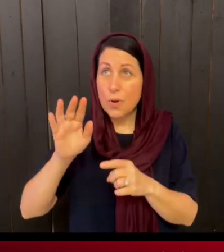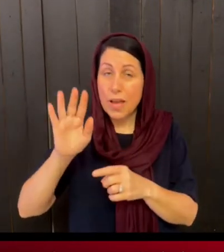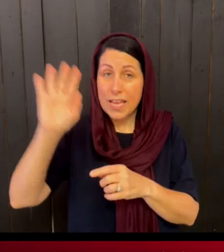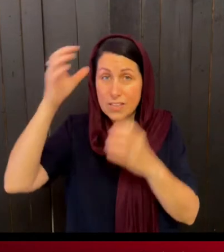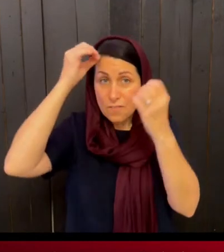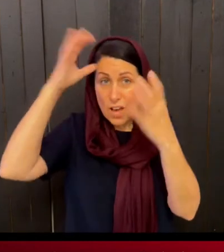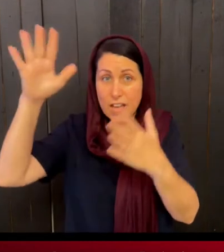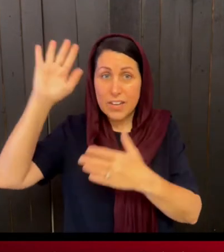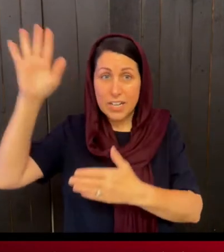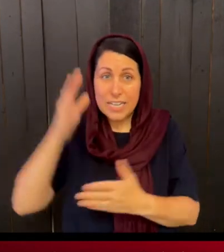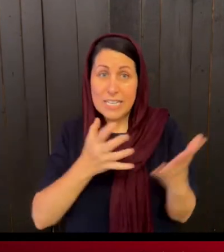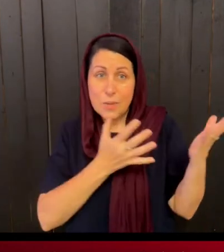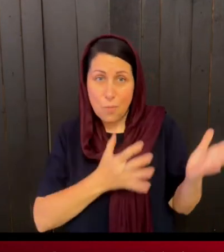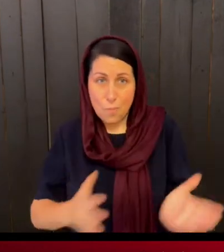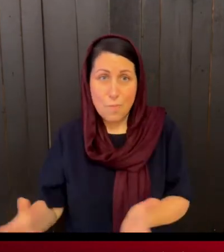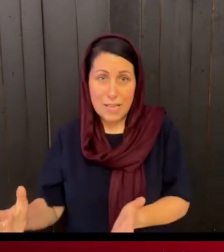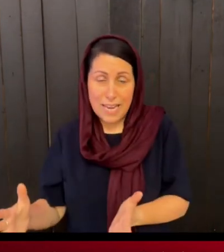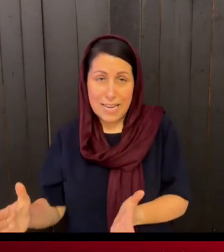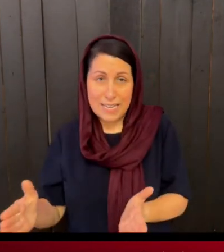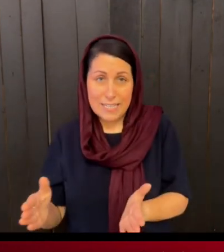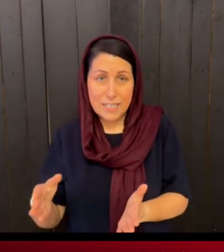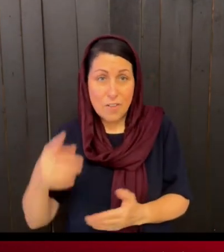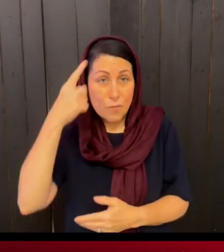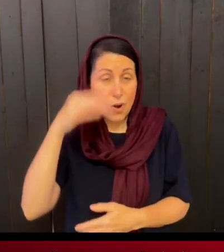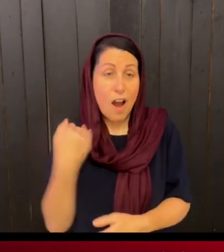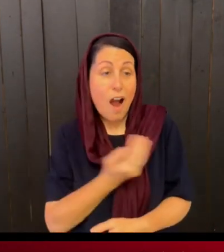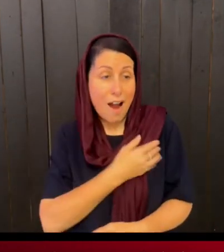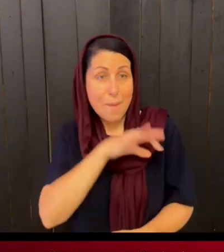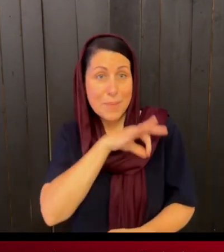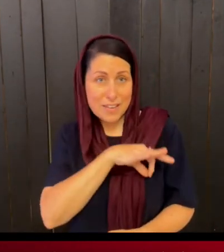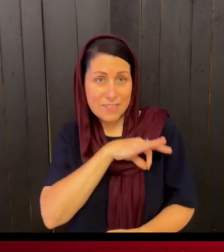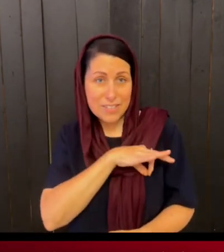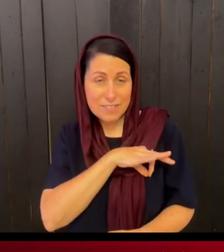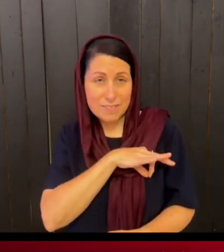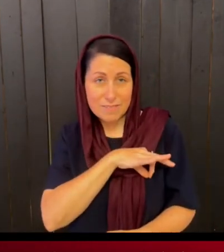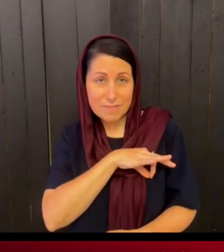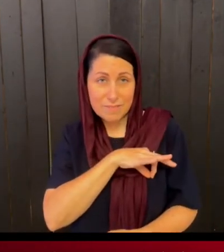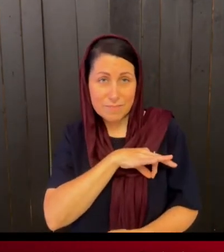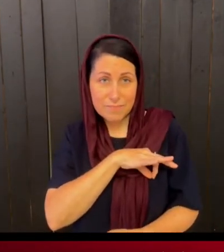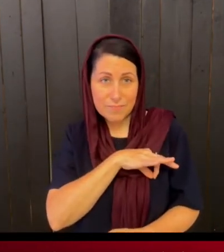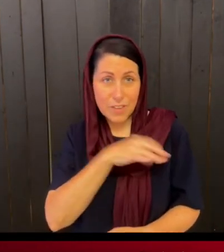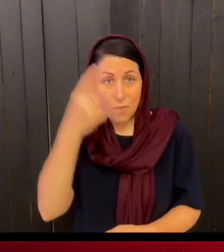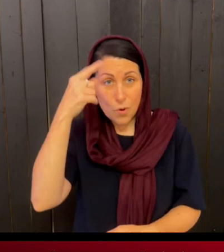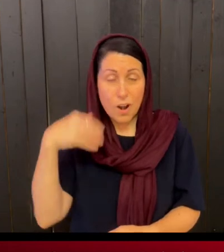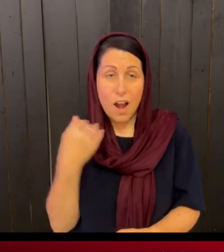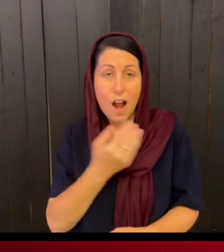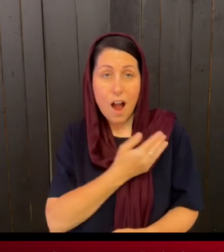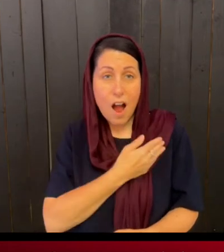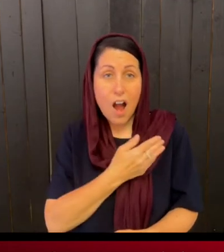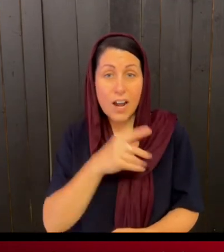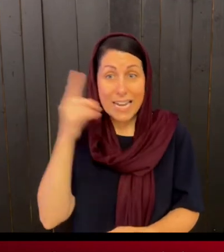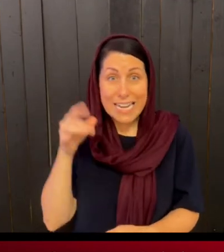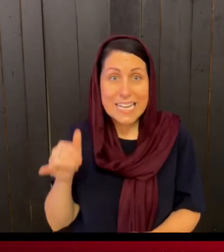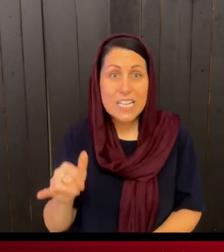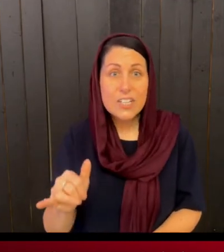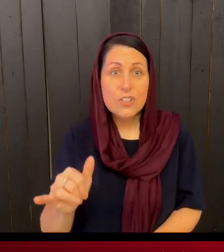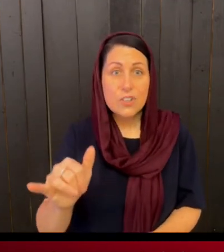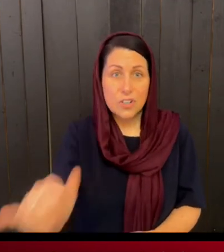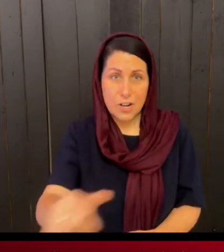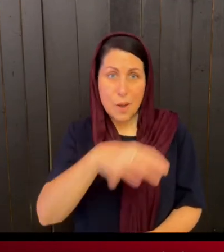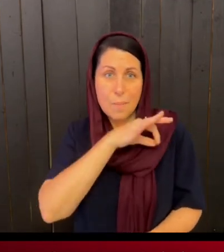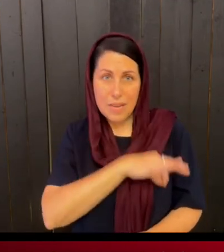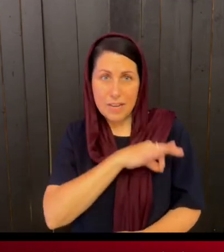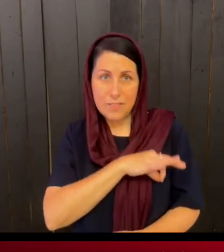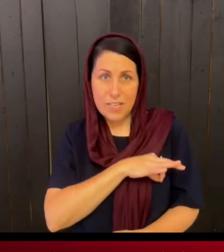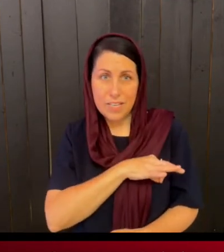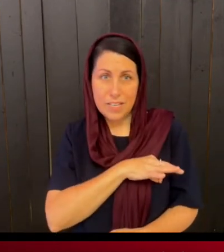submitted himself. And it was for our good. It was for our eternal well-being, for us to spend eternity